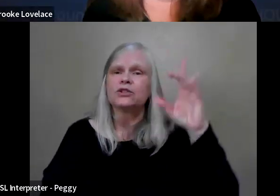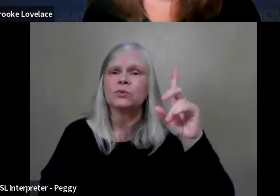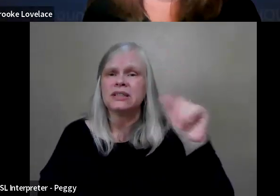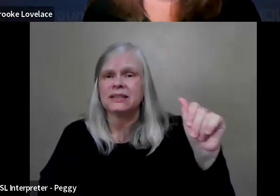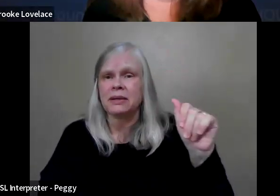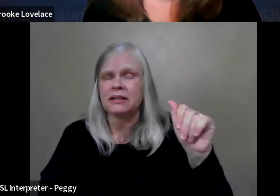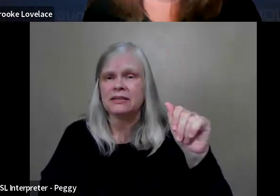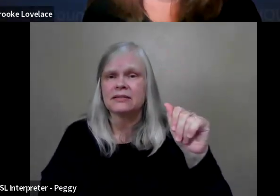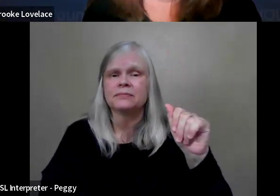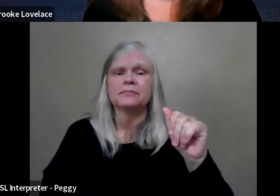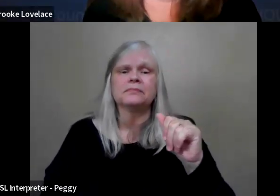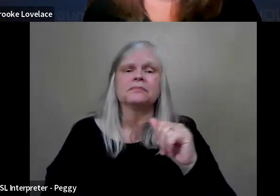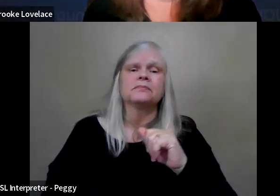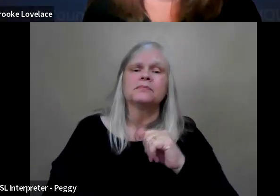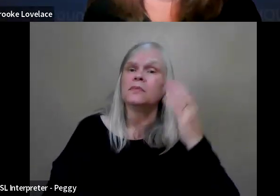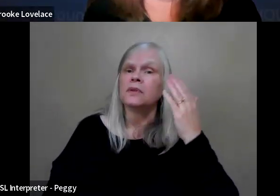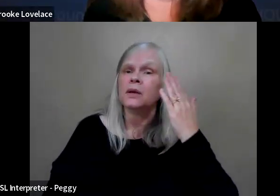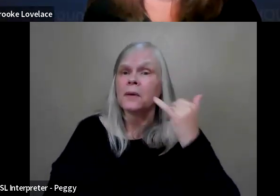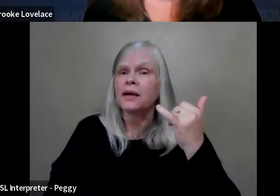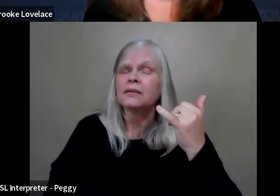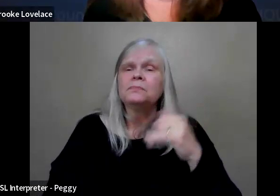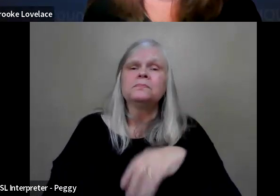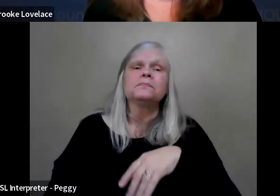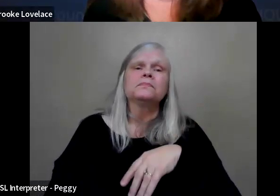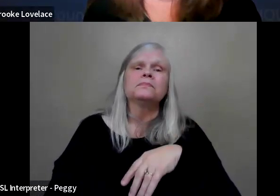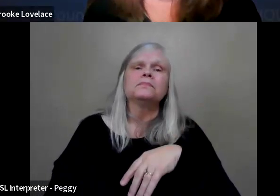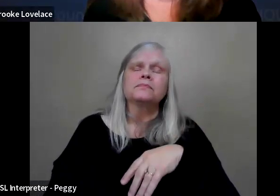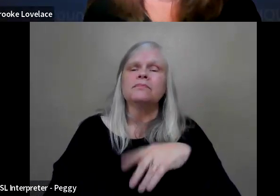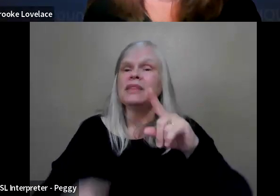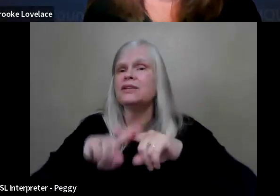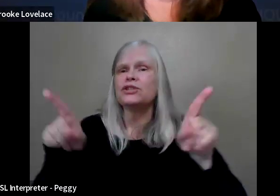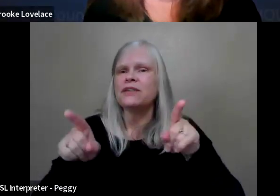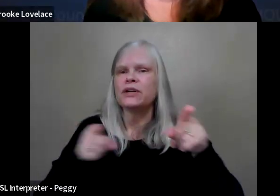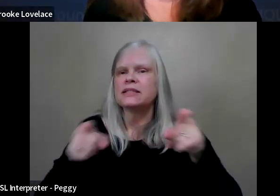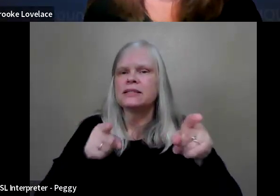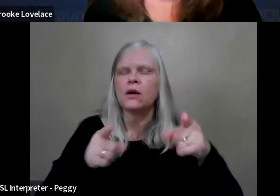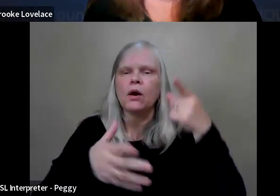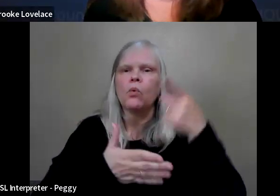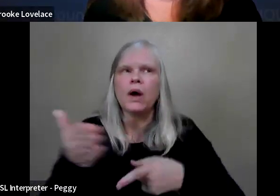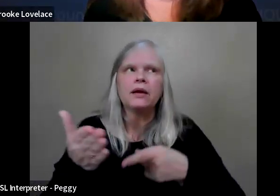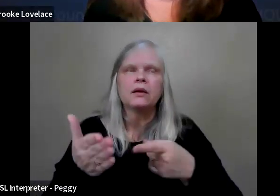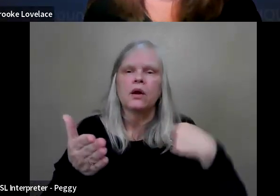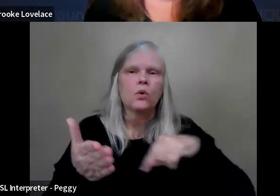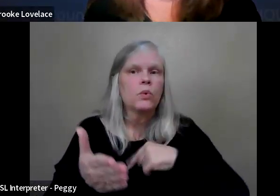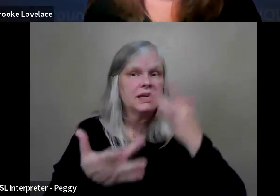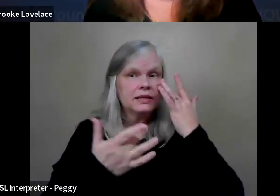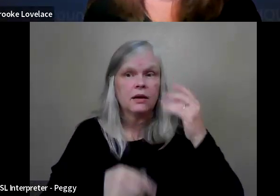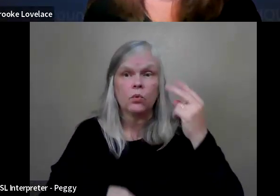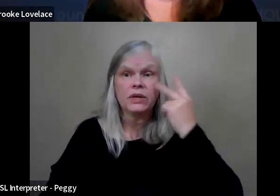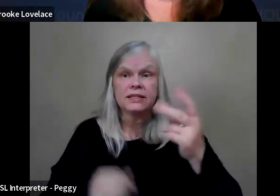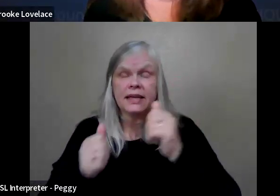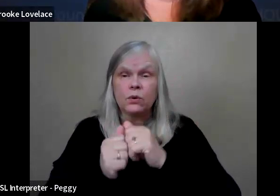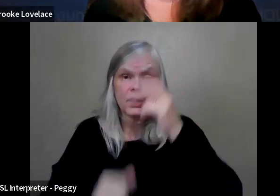disabilities, because there might be some differences between what we typically see with